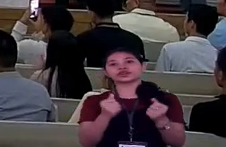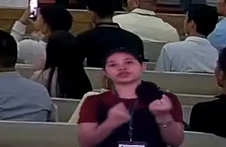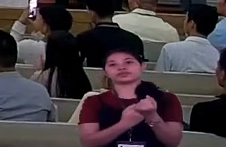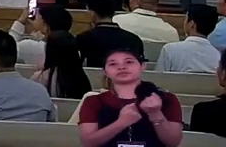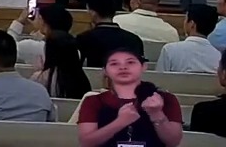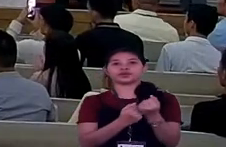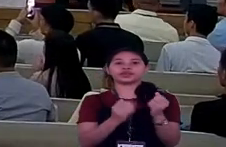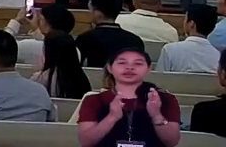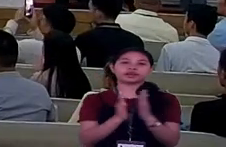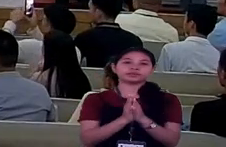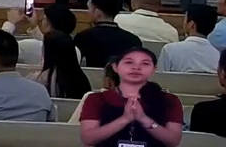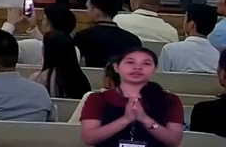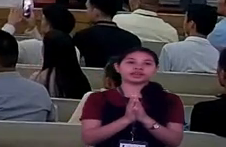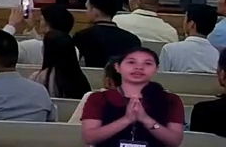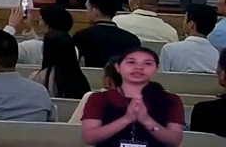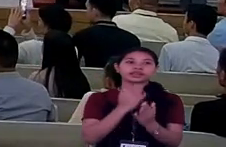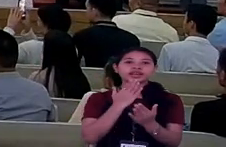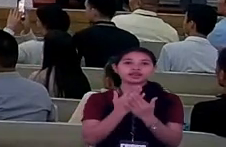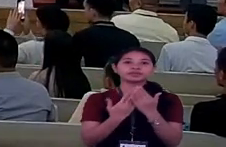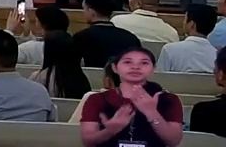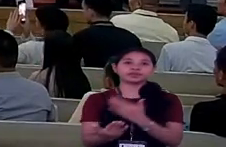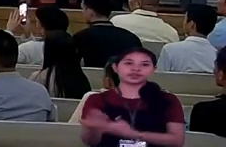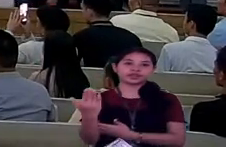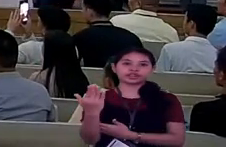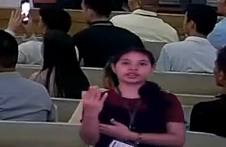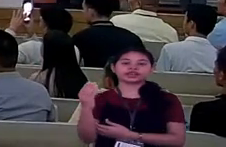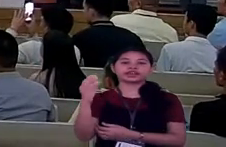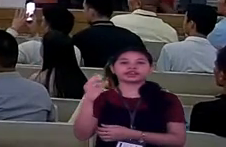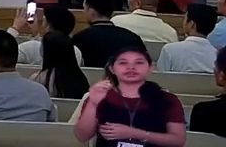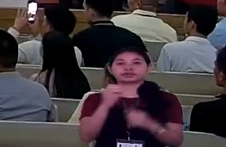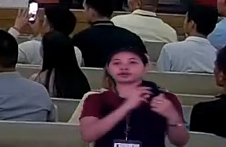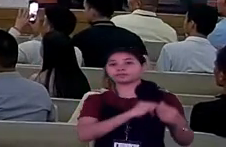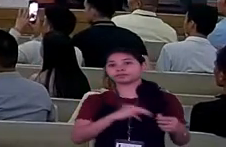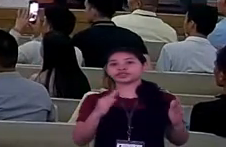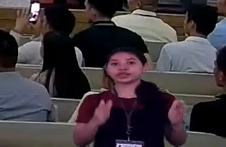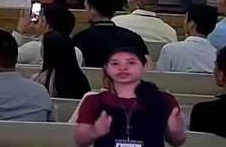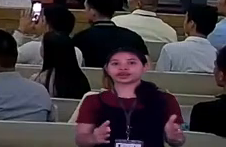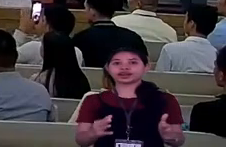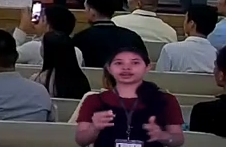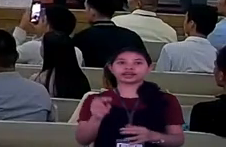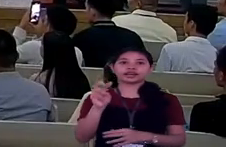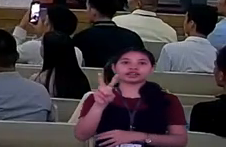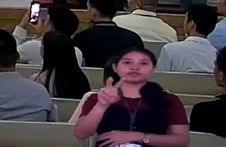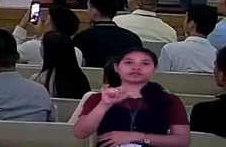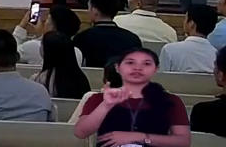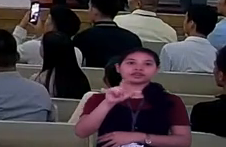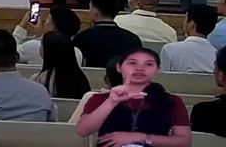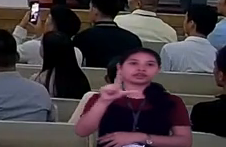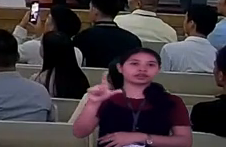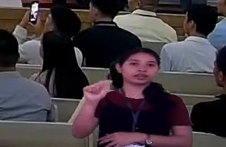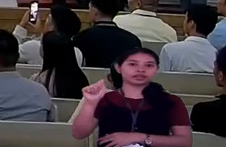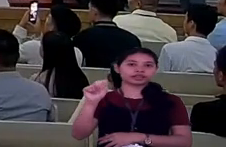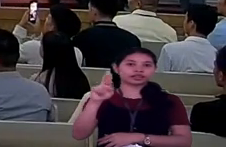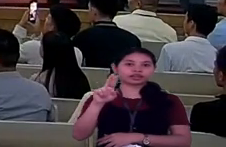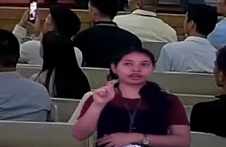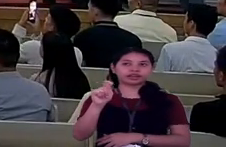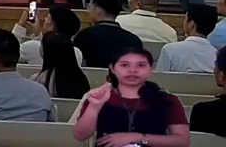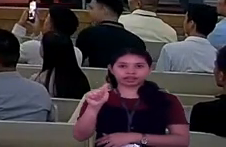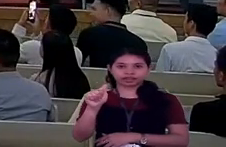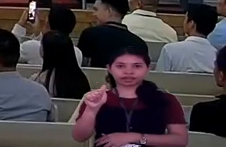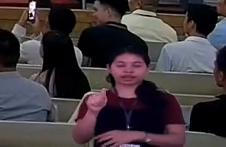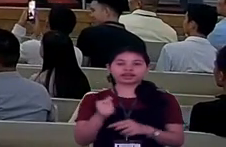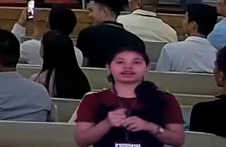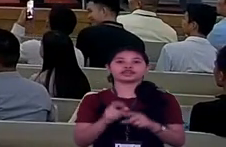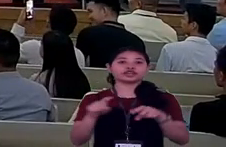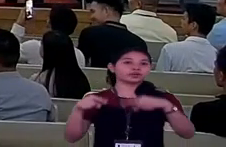Myanmar. A blessed morning to everyone. This is Charissa B. Villarta, your missionary to the country of Sierra Leone,